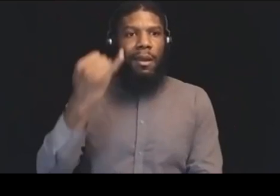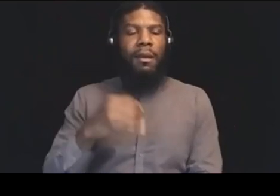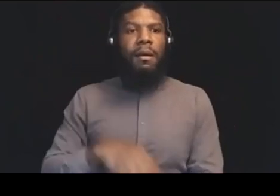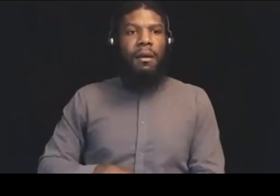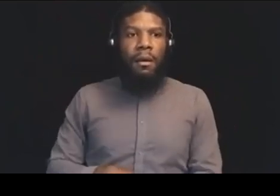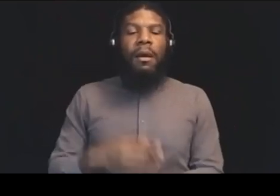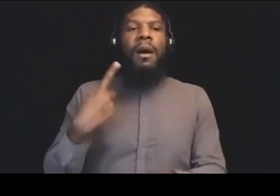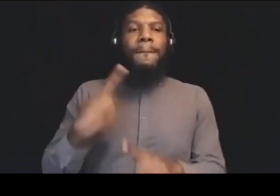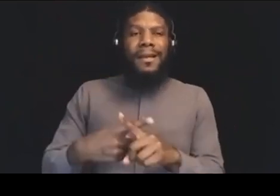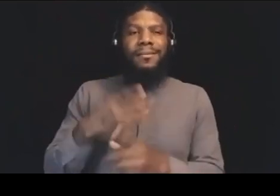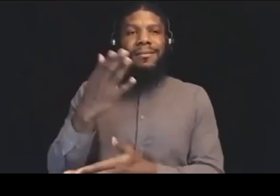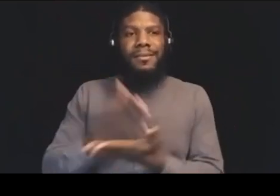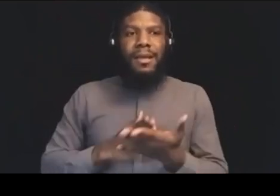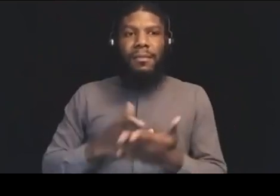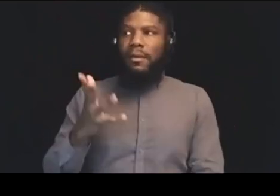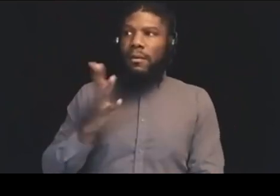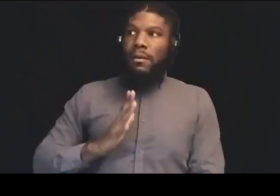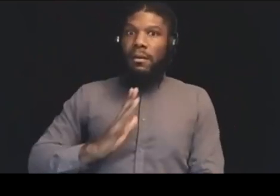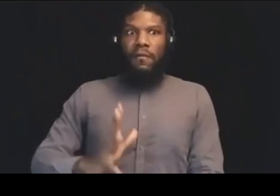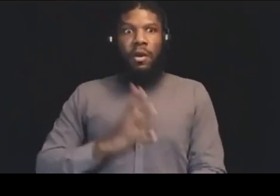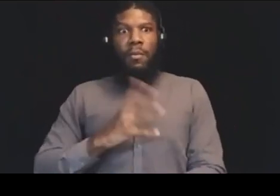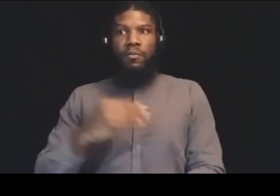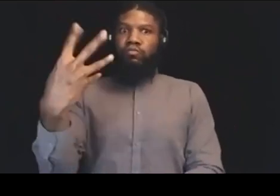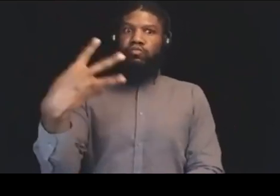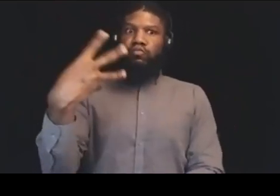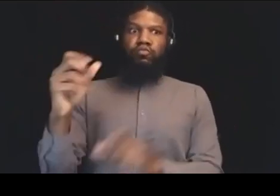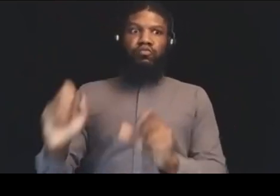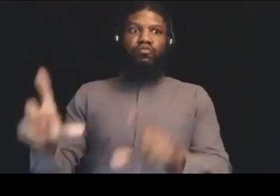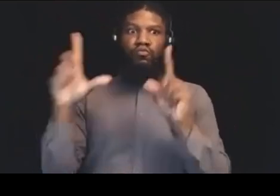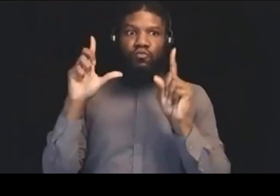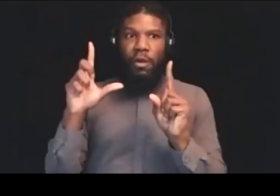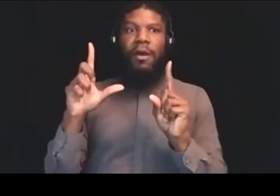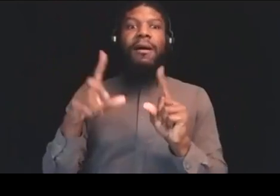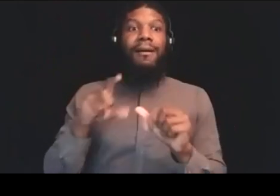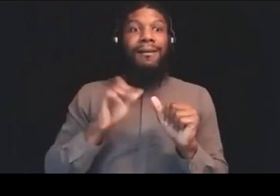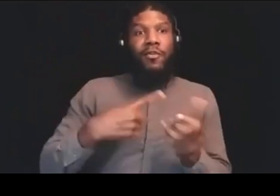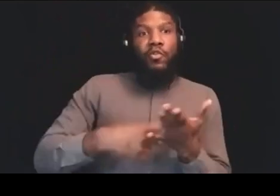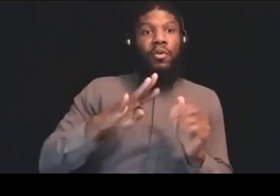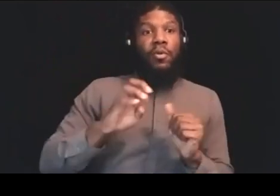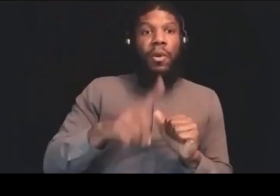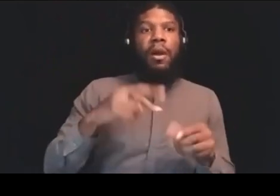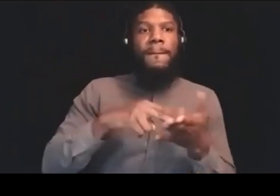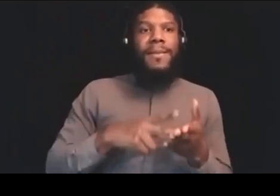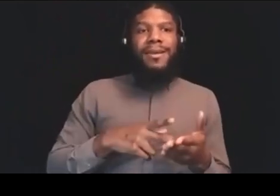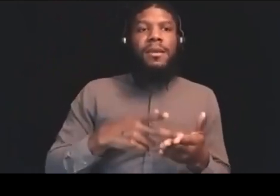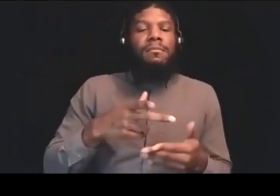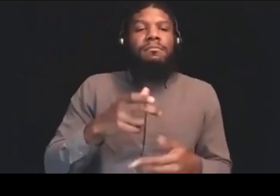pressure formalized blog posts would require too. So that's a good point.